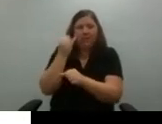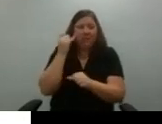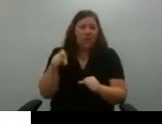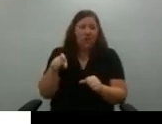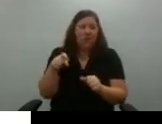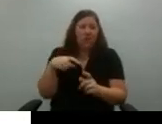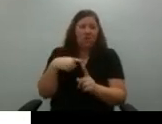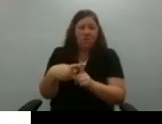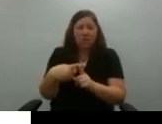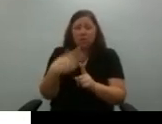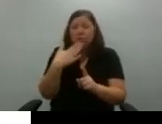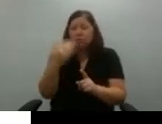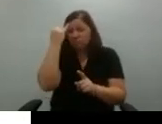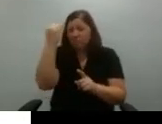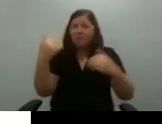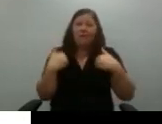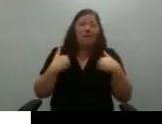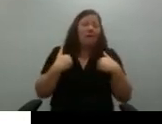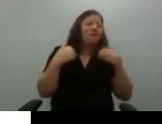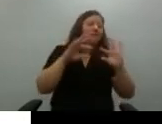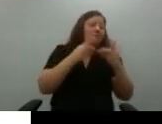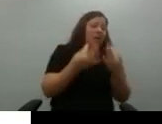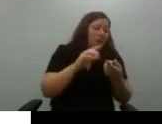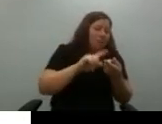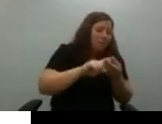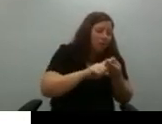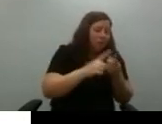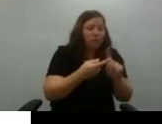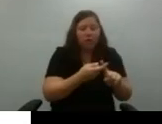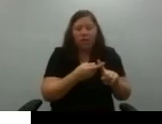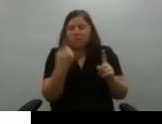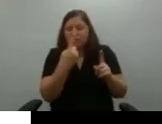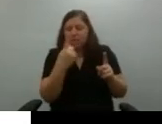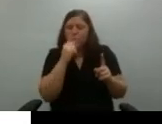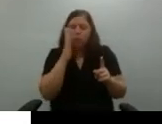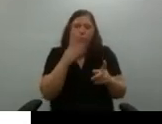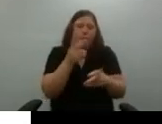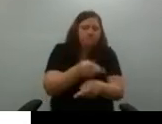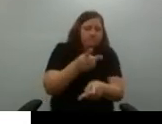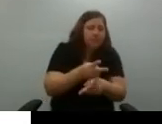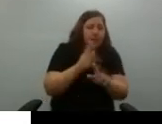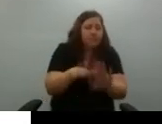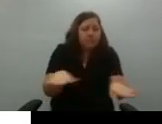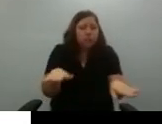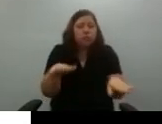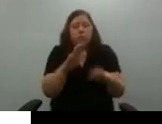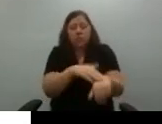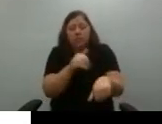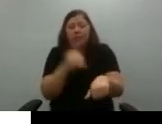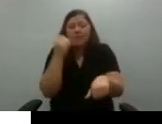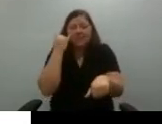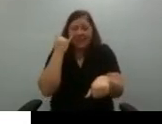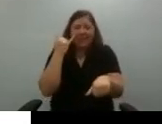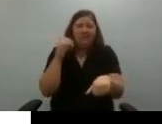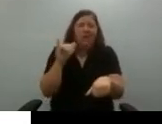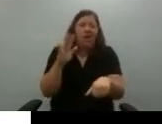have a friend or a family member who has agreed to watch your children and or pets if you do become detained. So